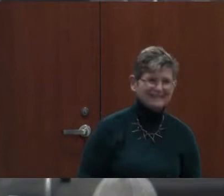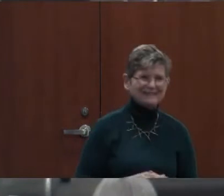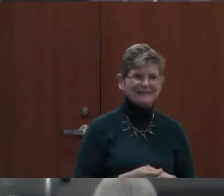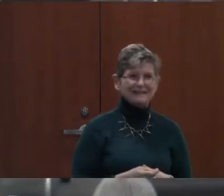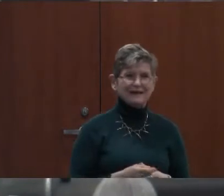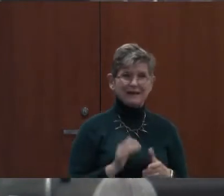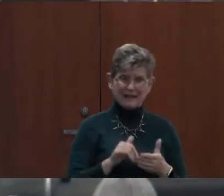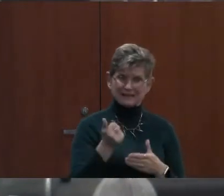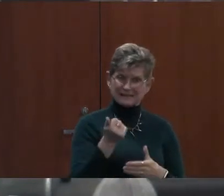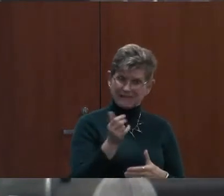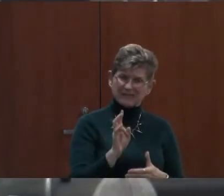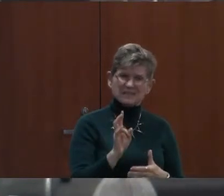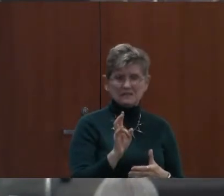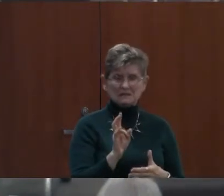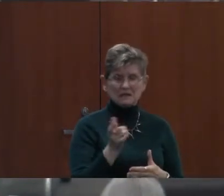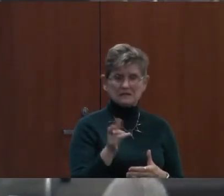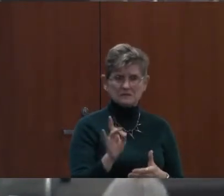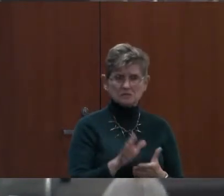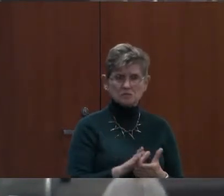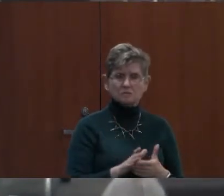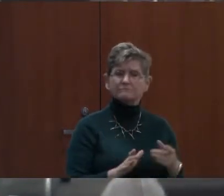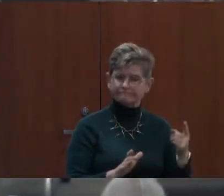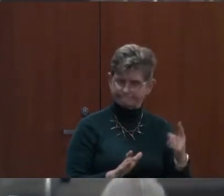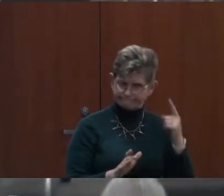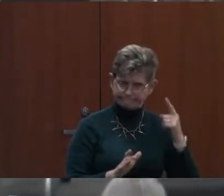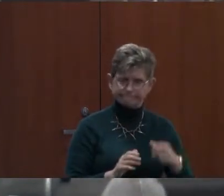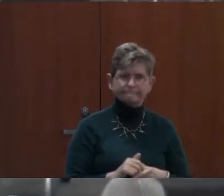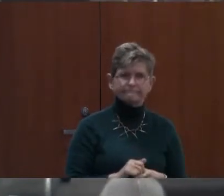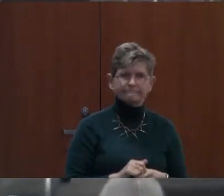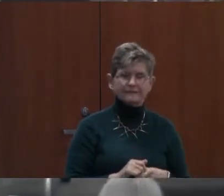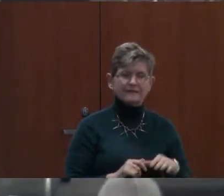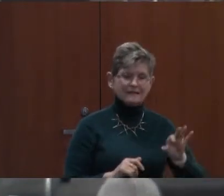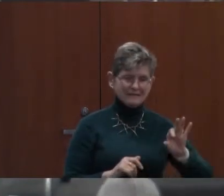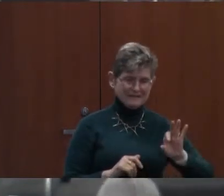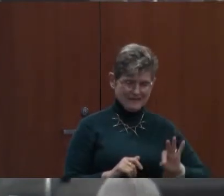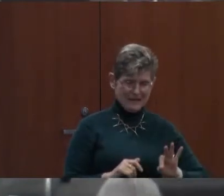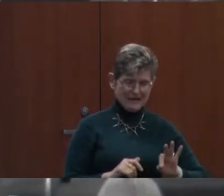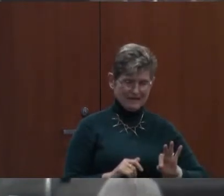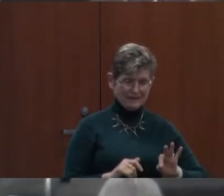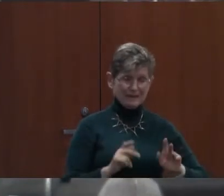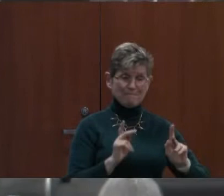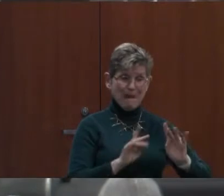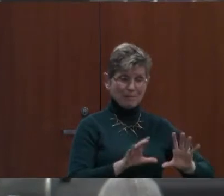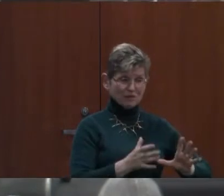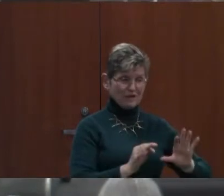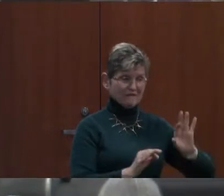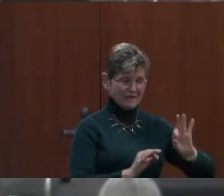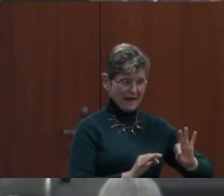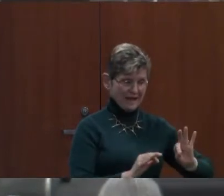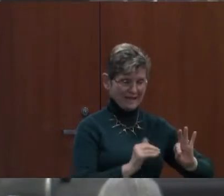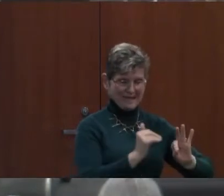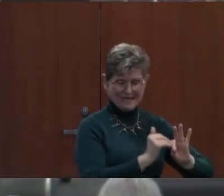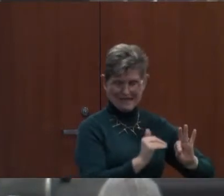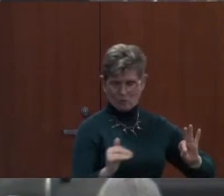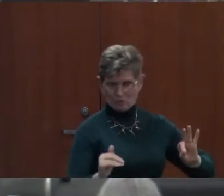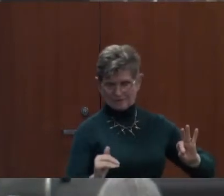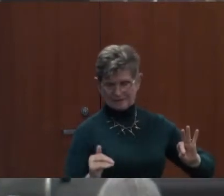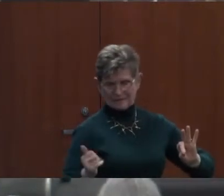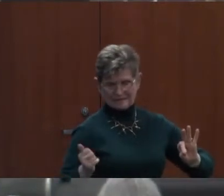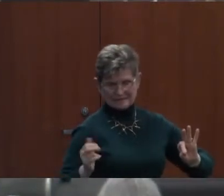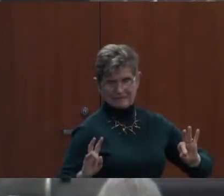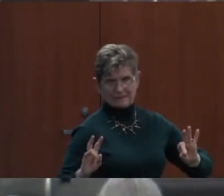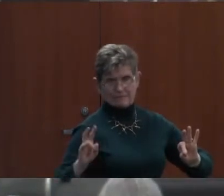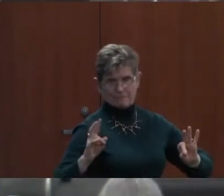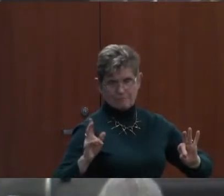or 18 schools? Correct. The population of the 9 equals the 17, so they're about half, so.